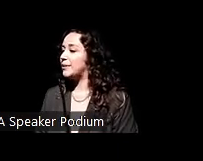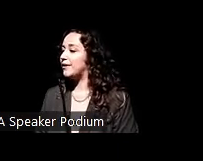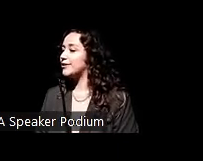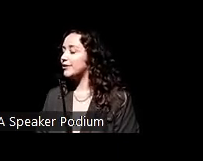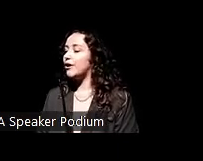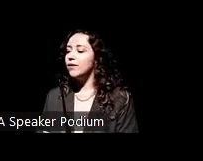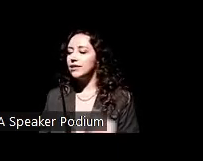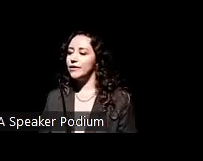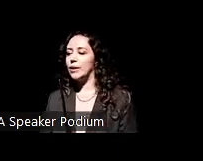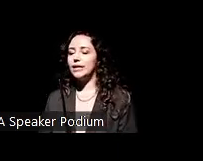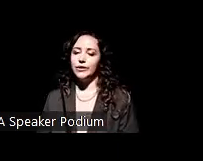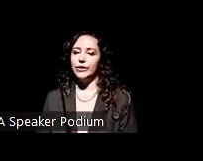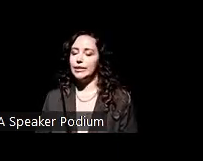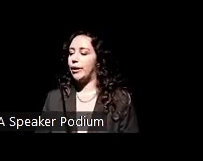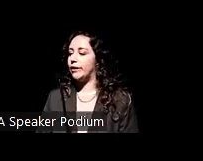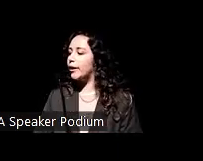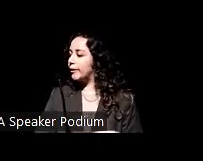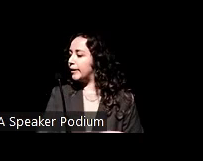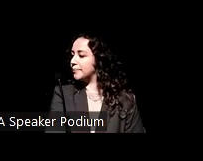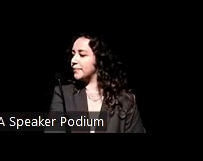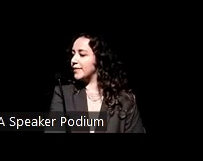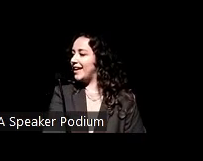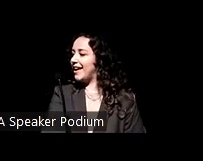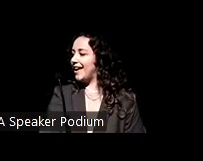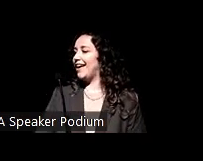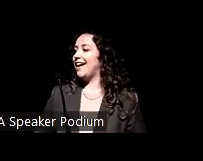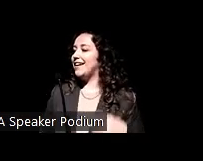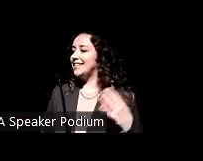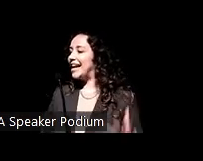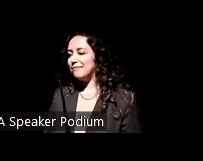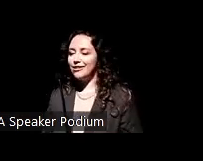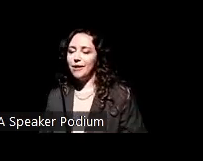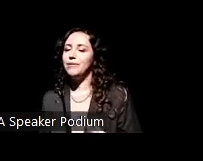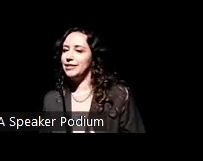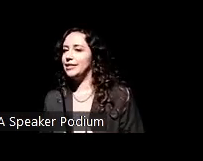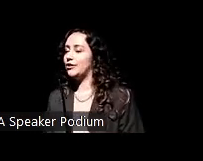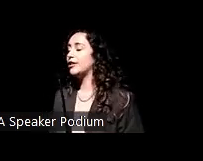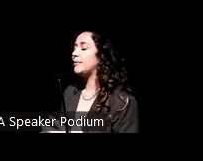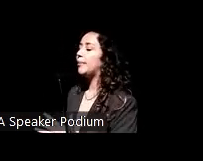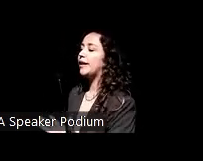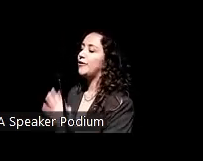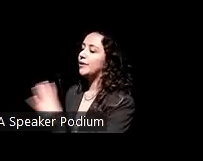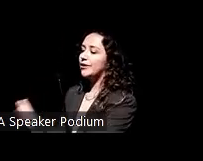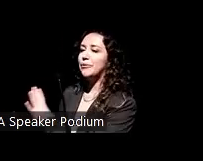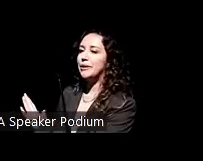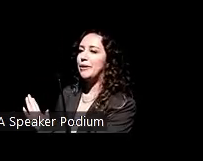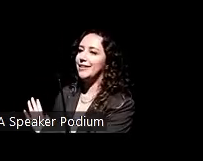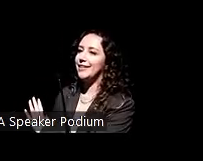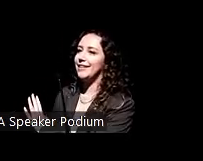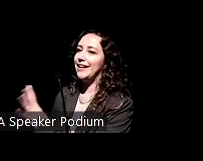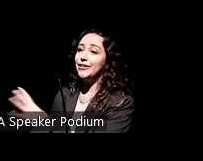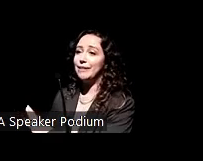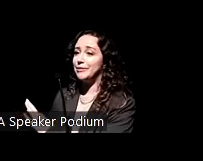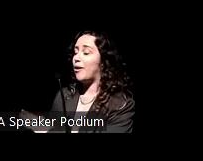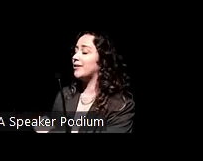making as well. So there's all these different ways to address embodied carbon. Today, I'm going to talk about reuse and deconstruction, but if you want to learn more about